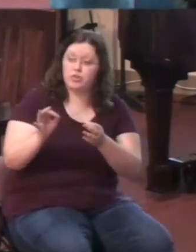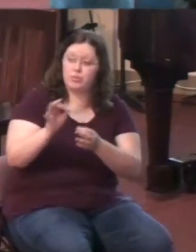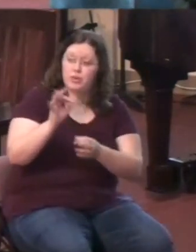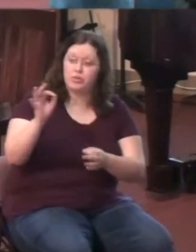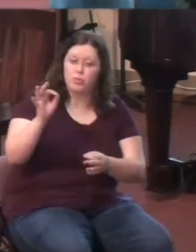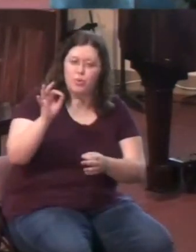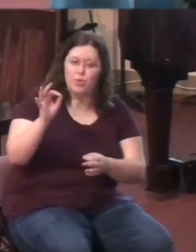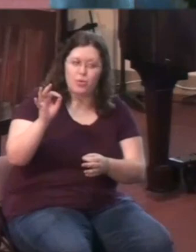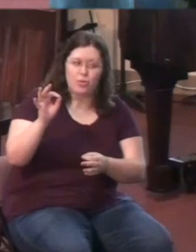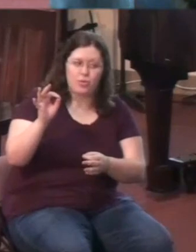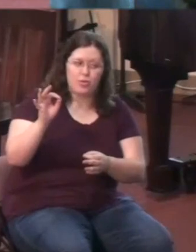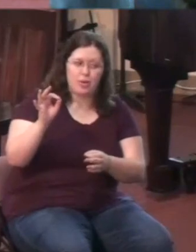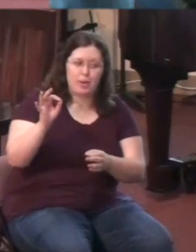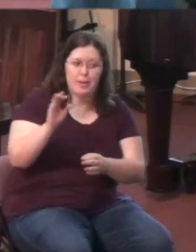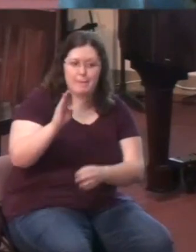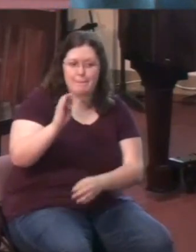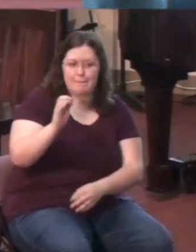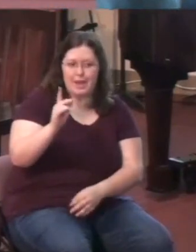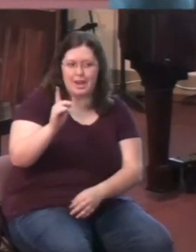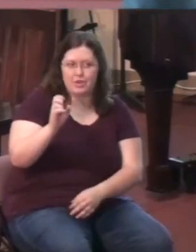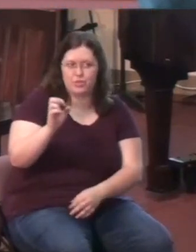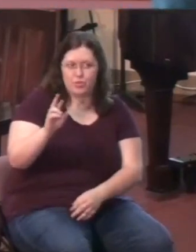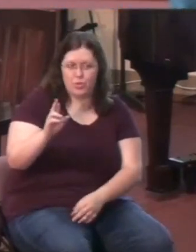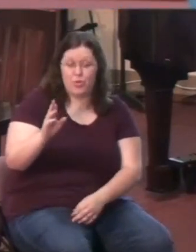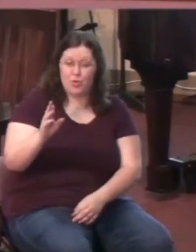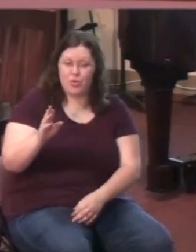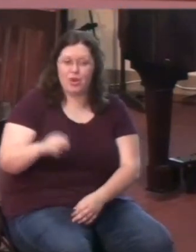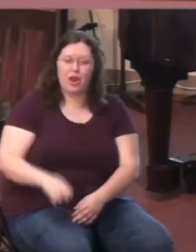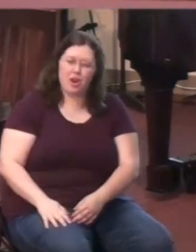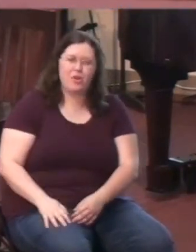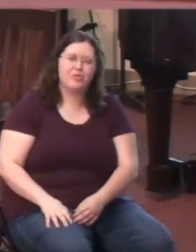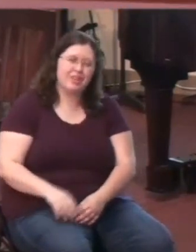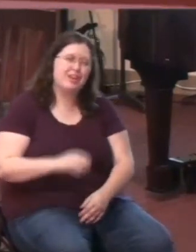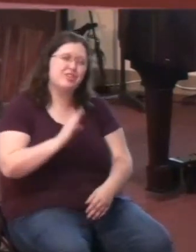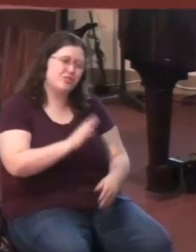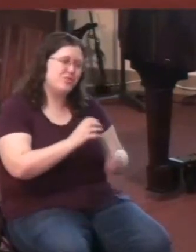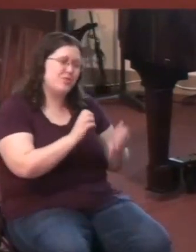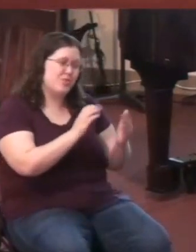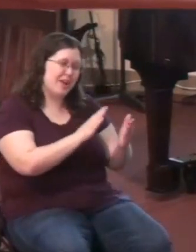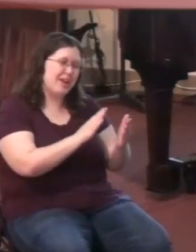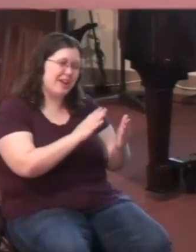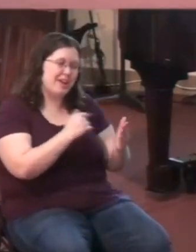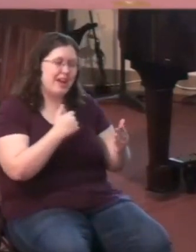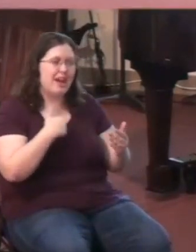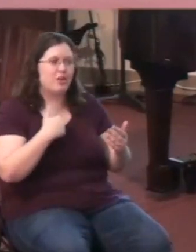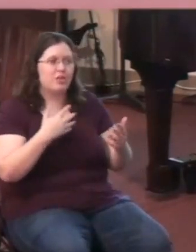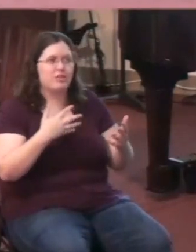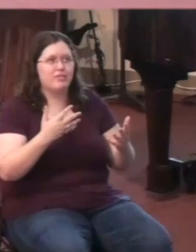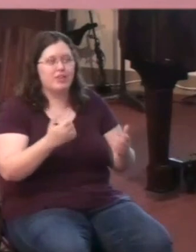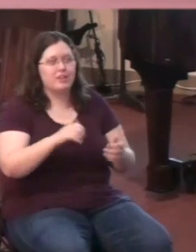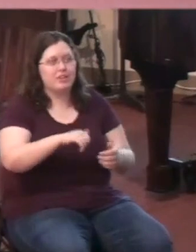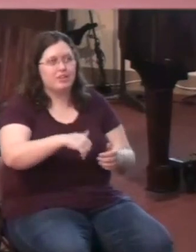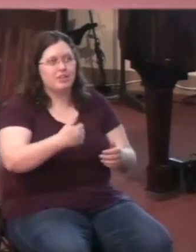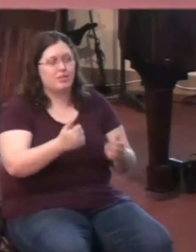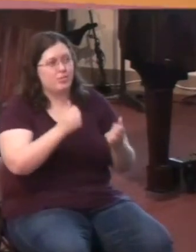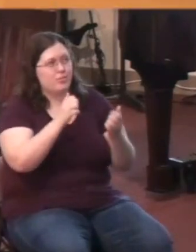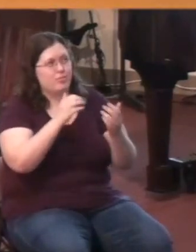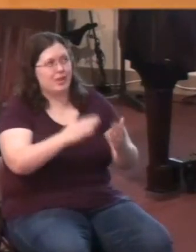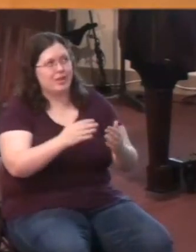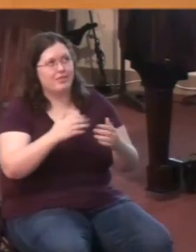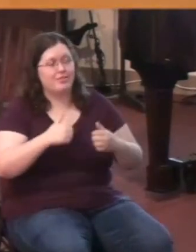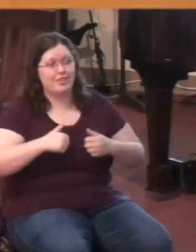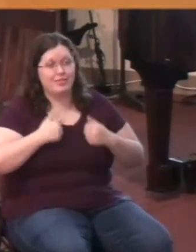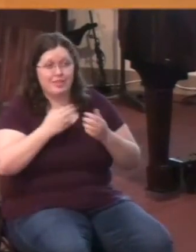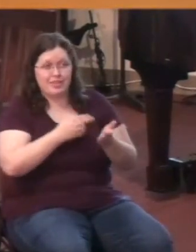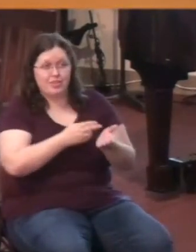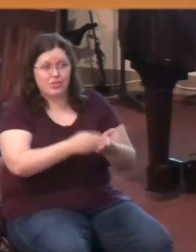course. And I'm like, yeah, that's your way of saying it. I just want to find another way of being in this truth and bringing this to life to where it really makes